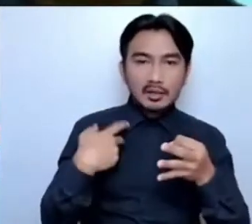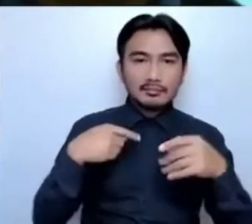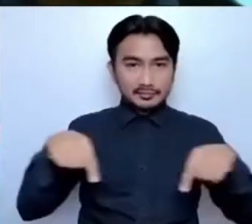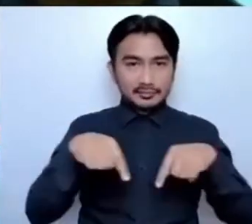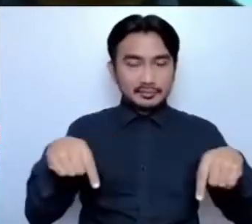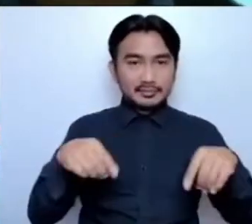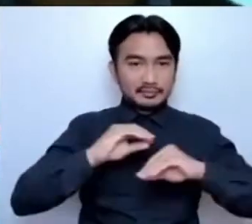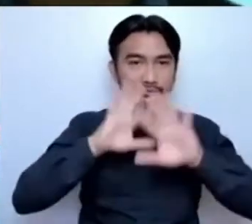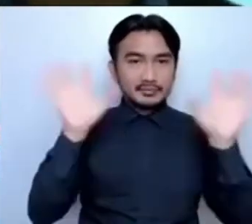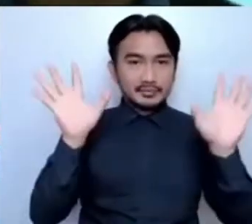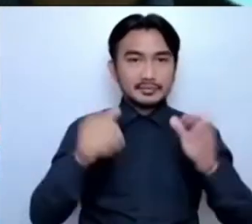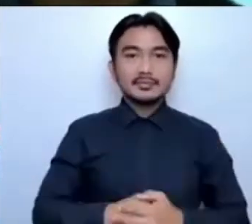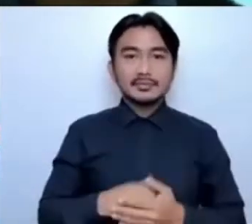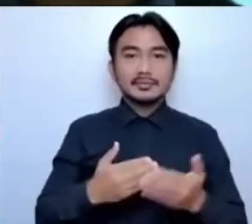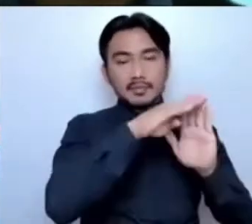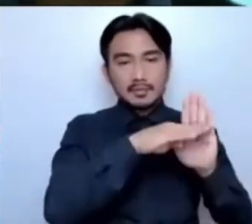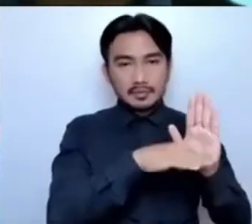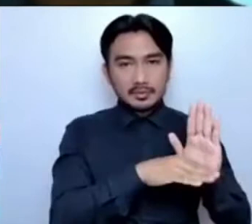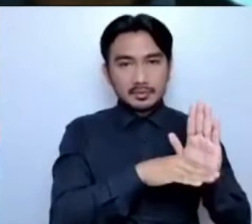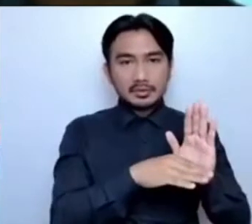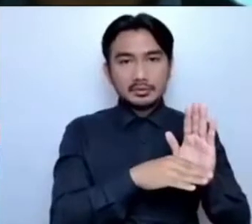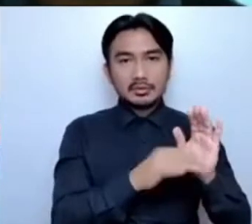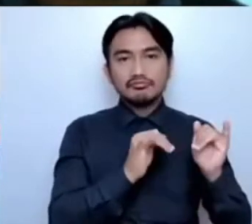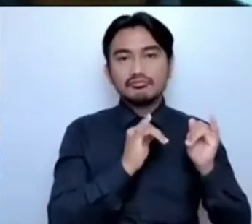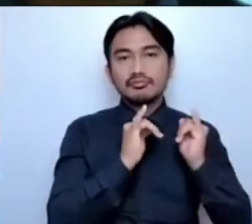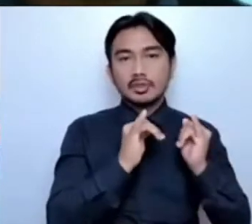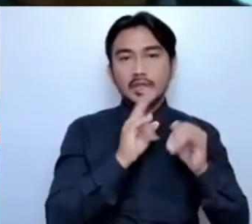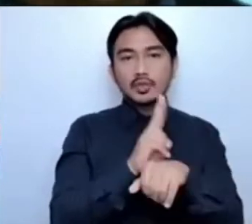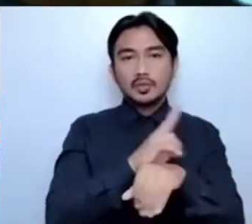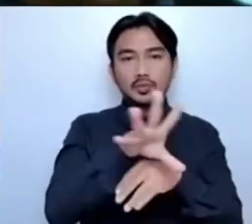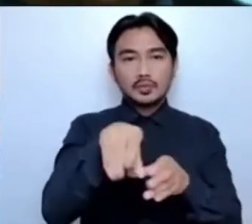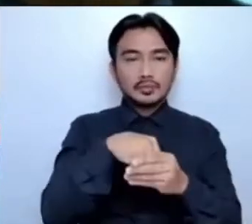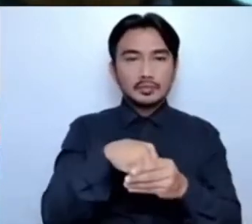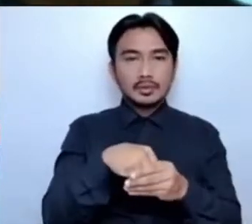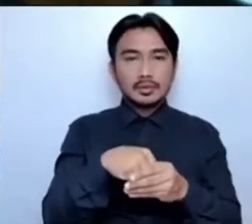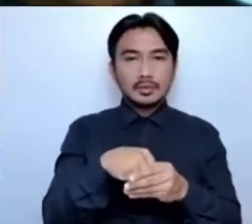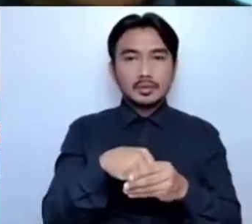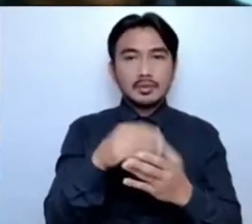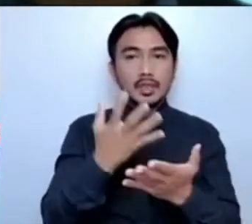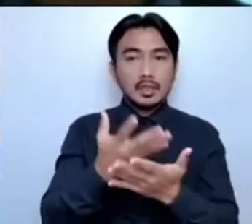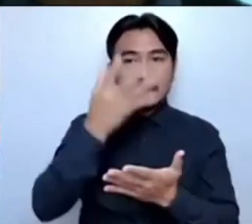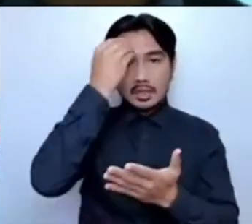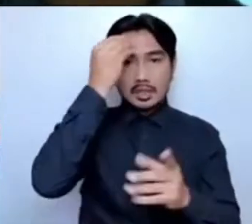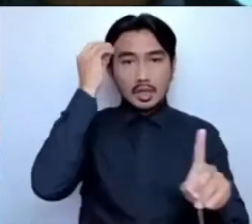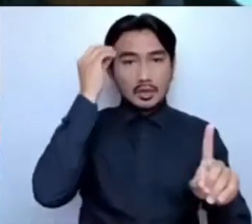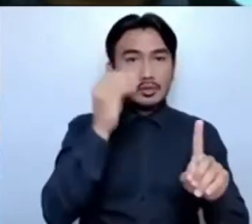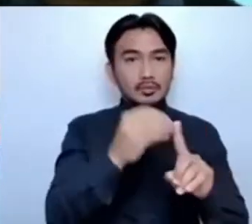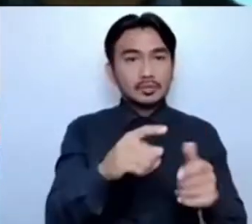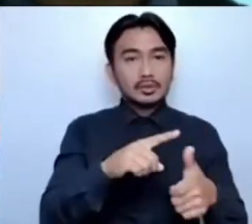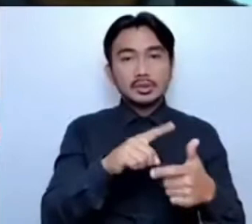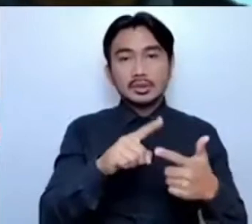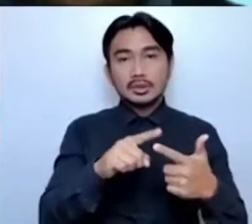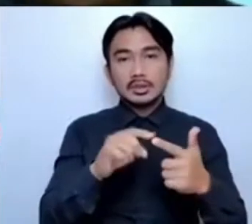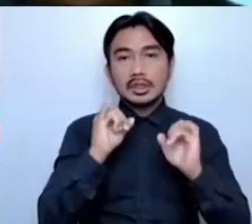table. The components of instruction include learning objectives, instructional activities,